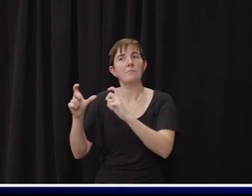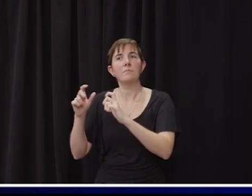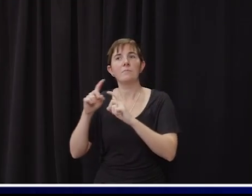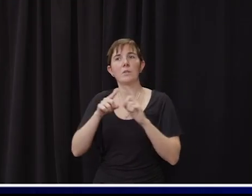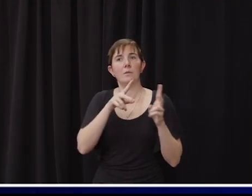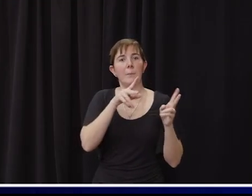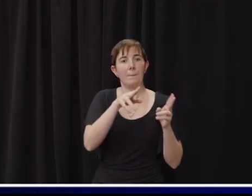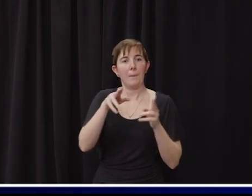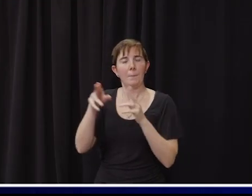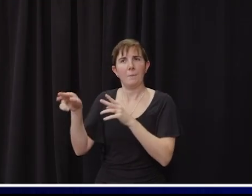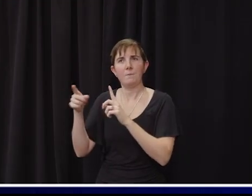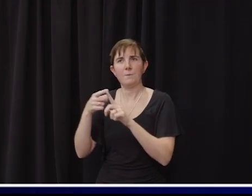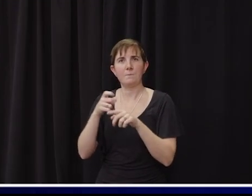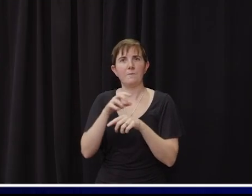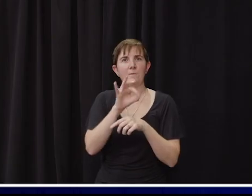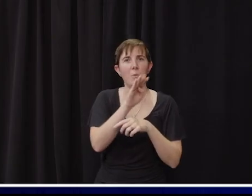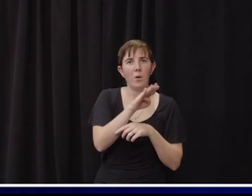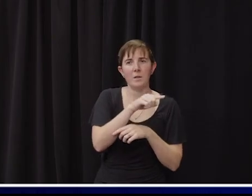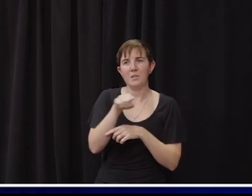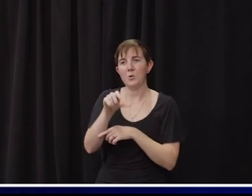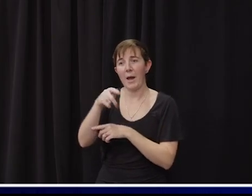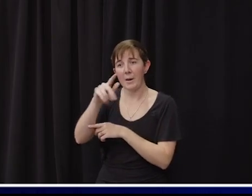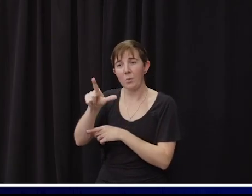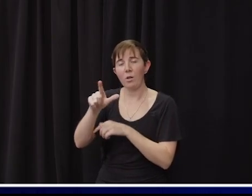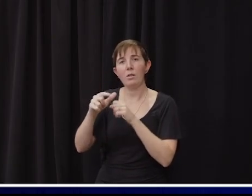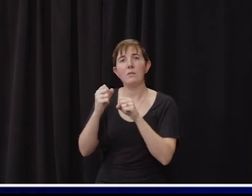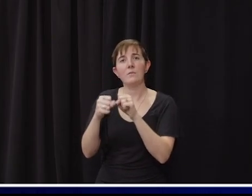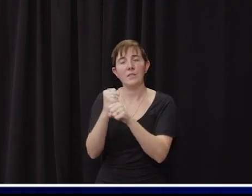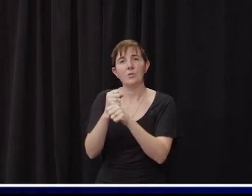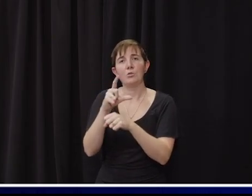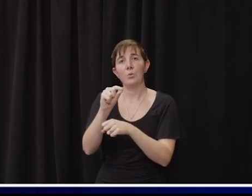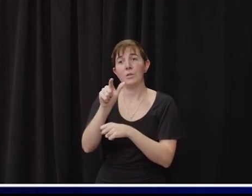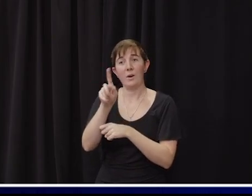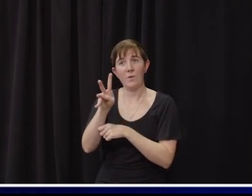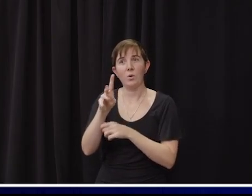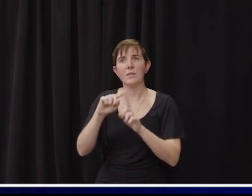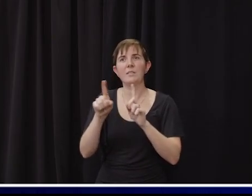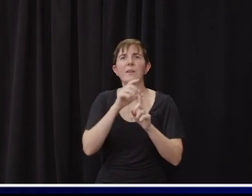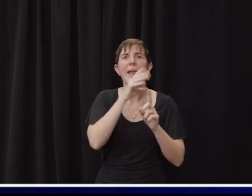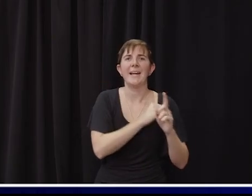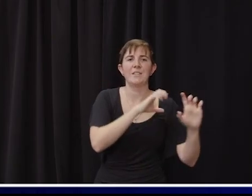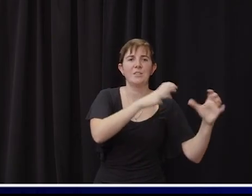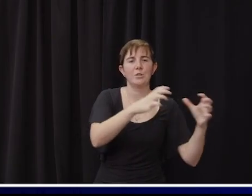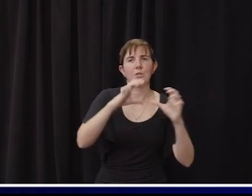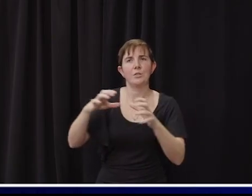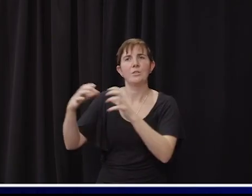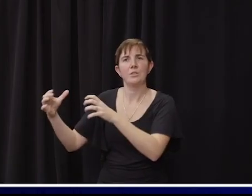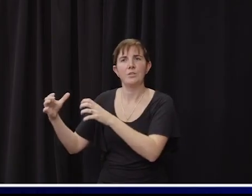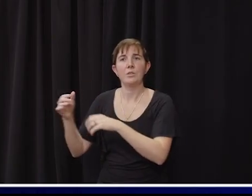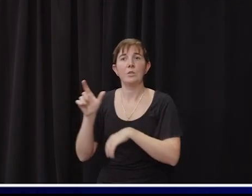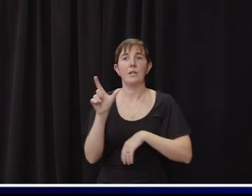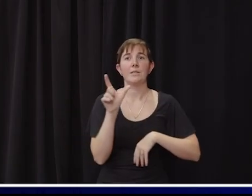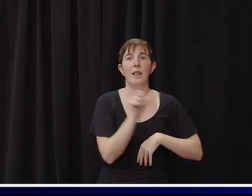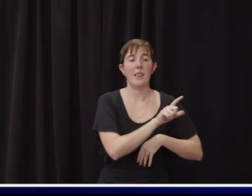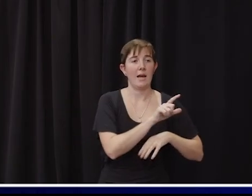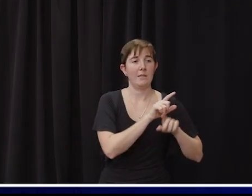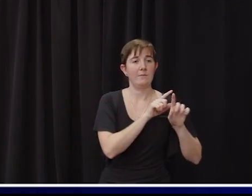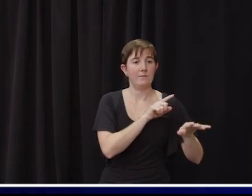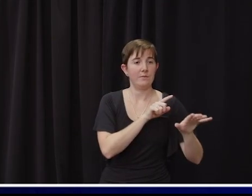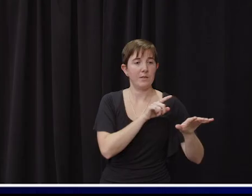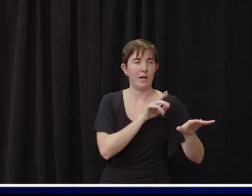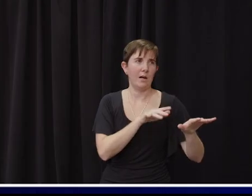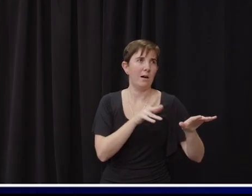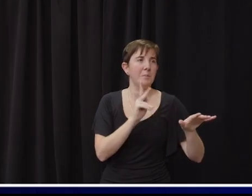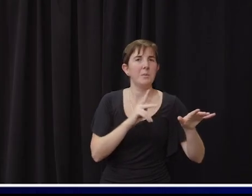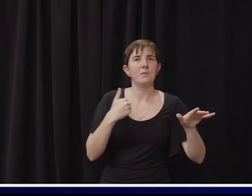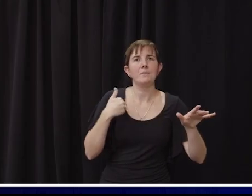taken February to April of 2024, but these are different sort of age groups. So on the left, we've got,